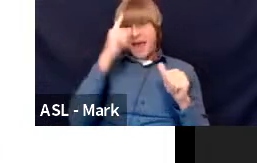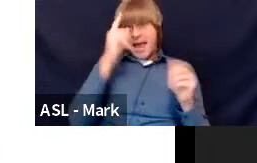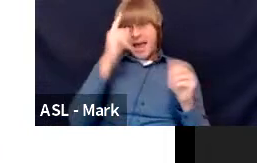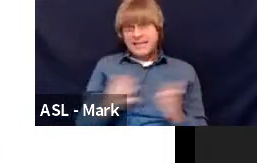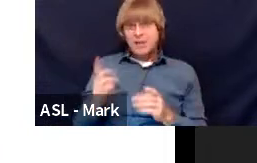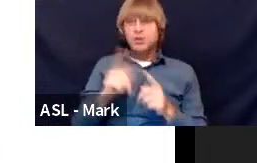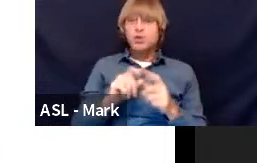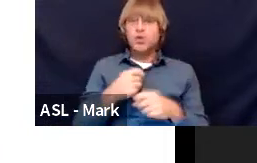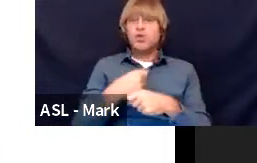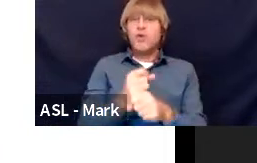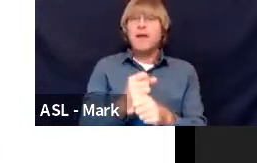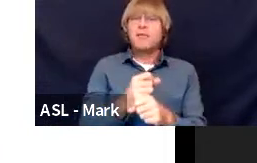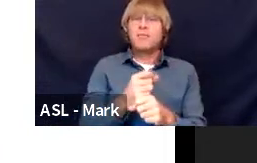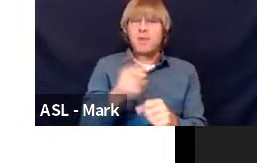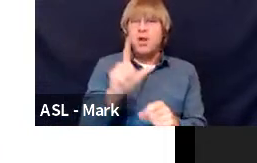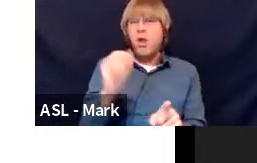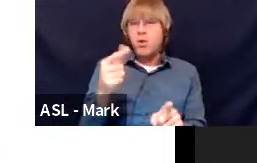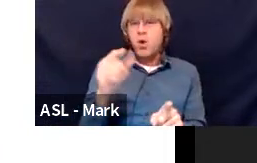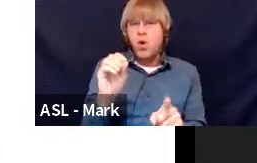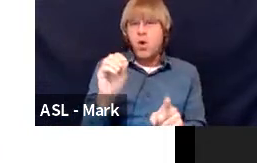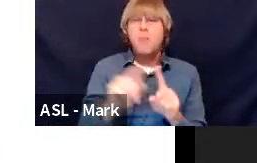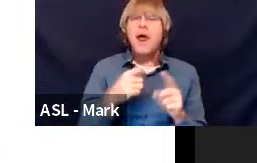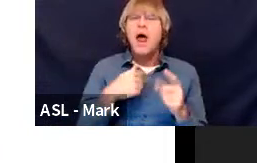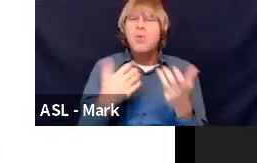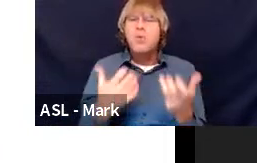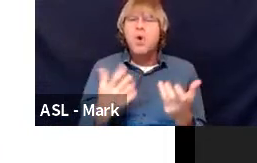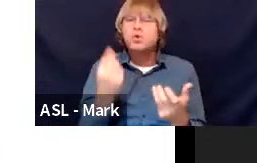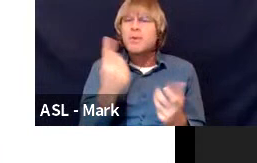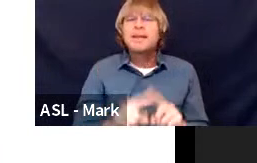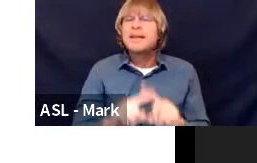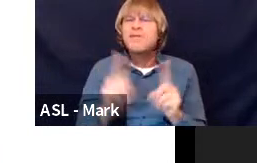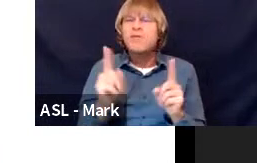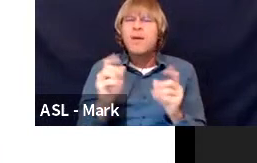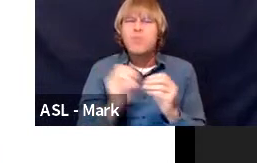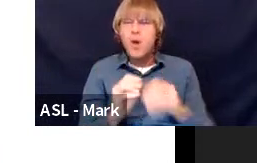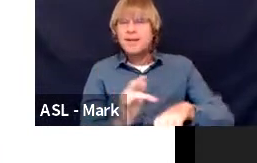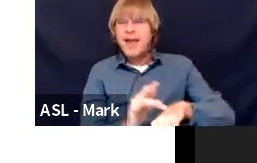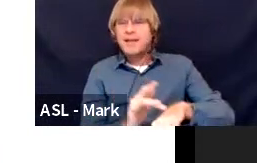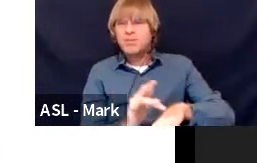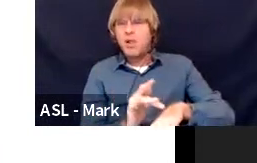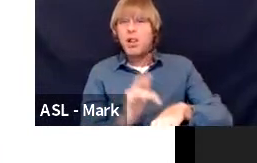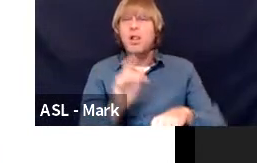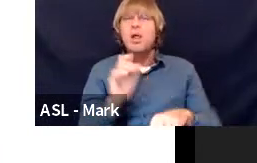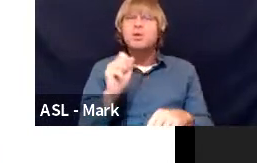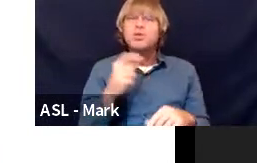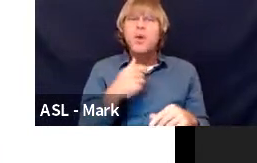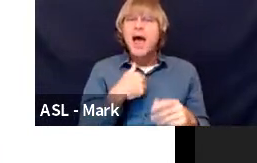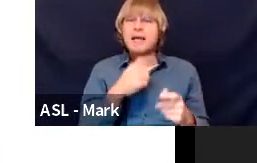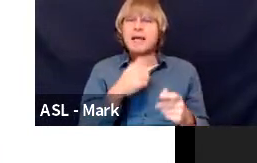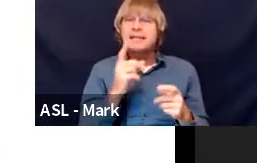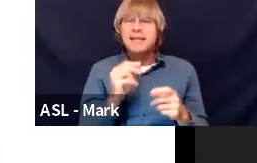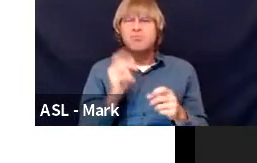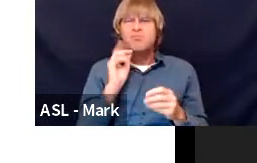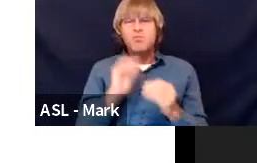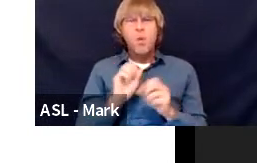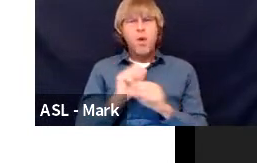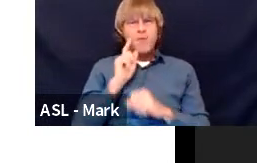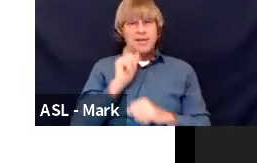just create a logo, but I wanted to do something that was a little more tangible. So I pretty much created more work for myself.